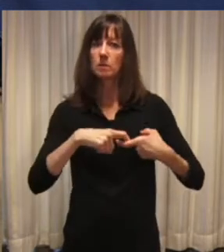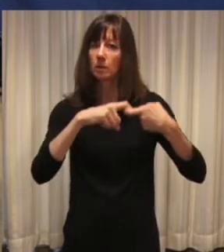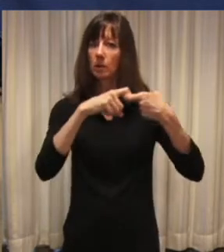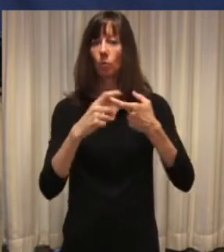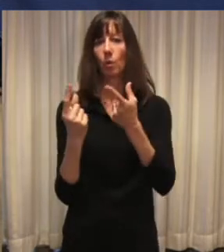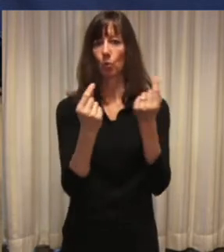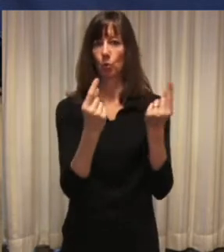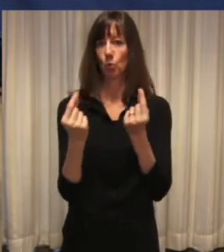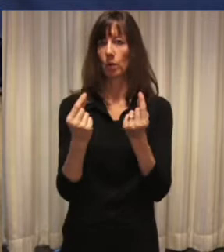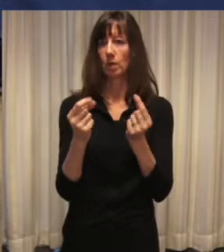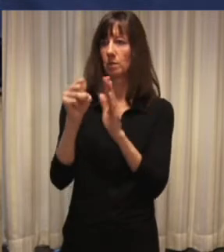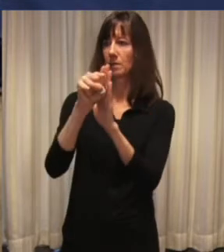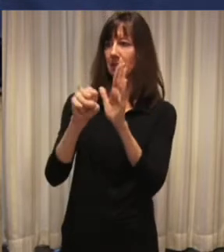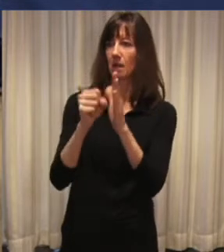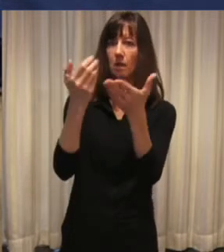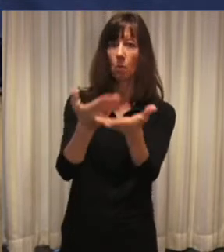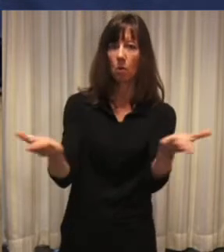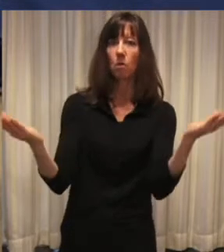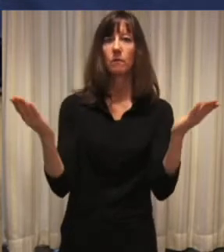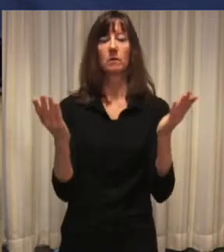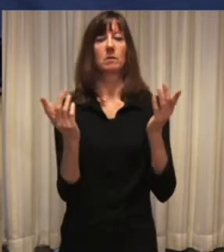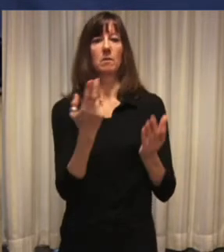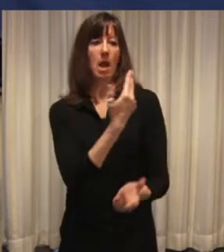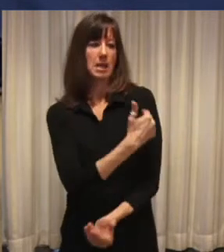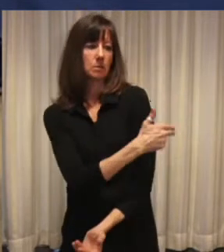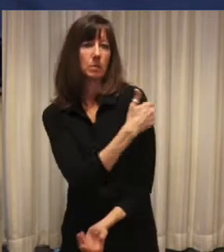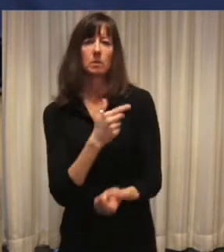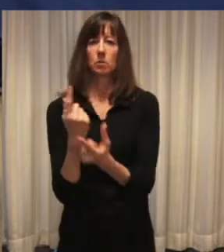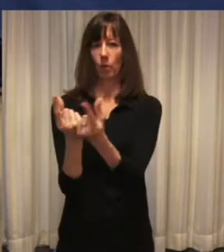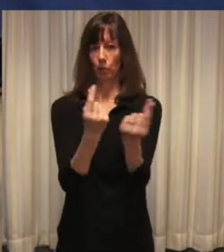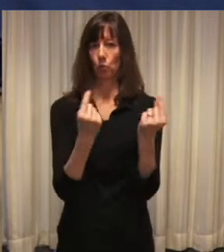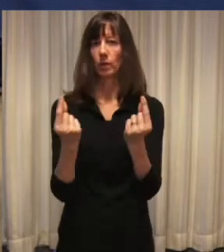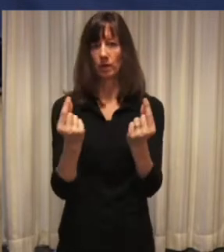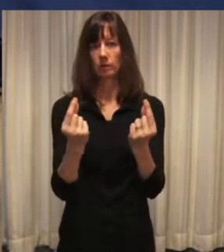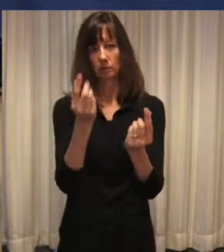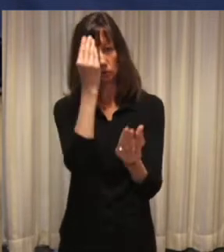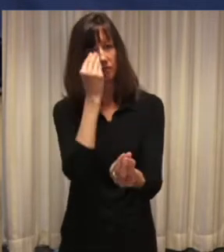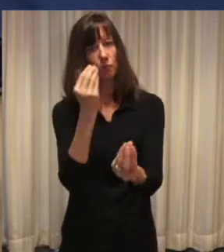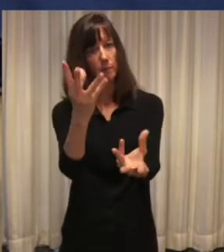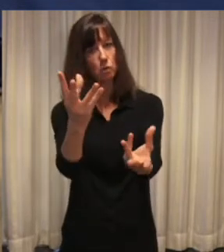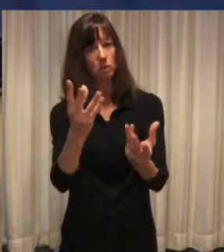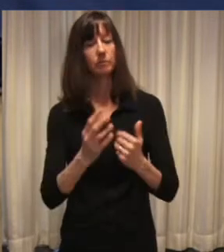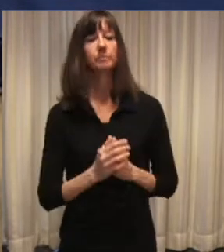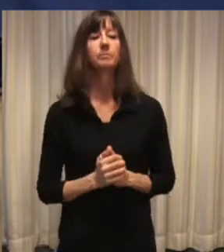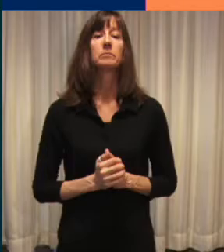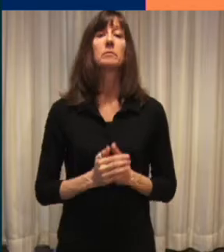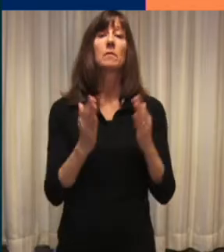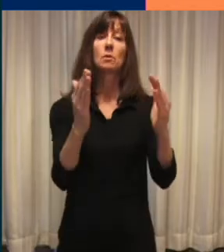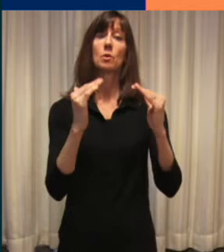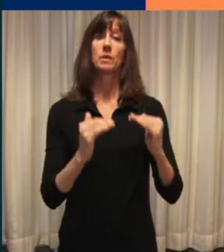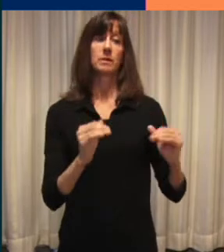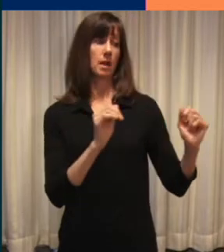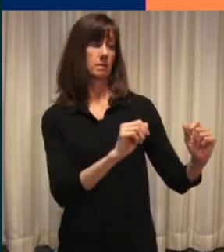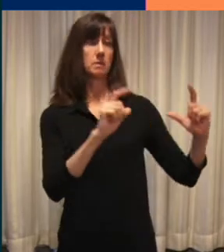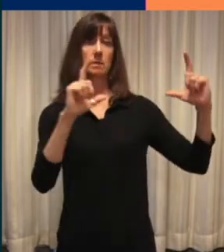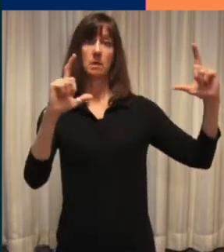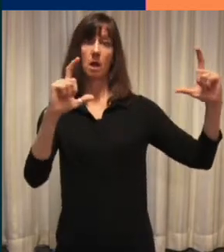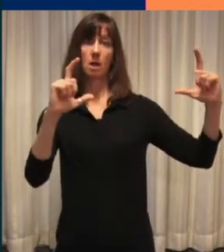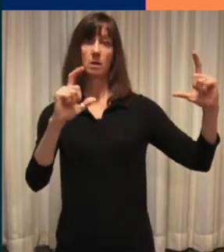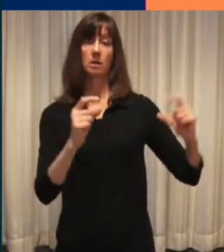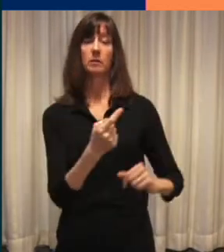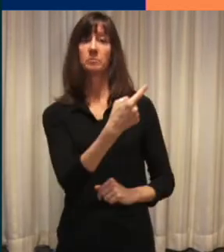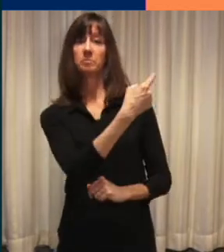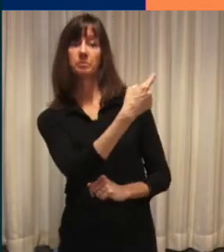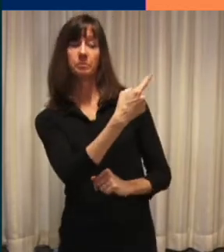This is really what's informing that. If you go to the next slide, what we've started to do is really say,